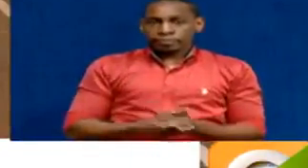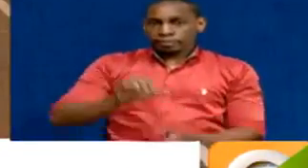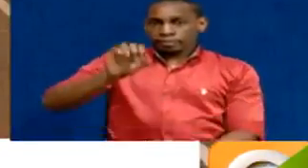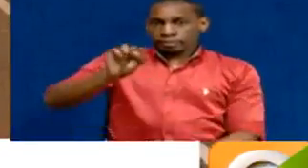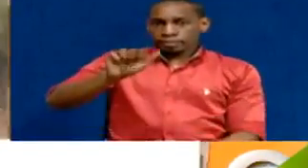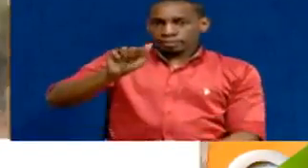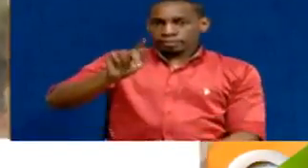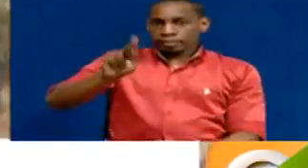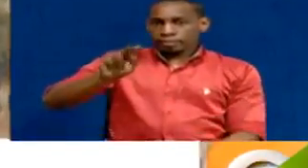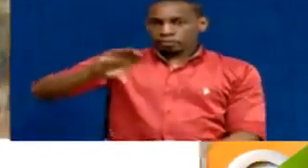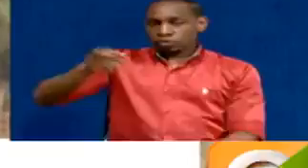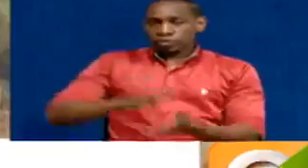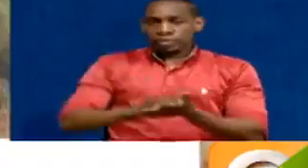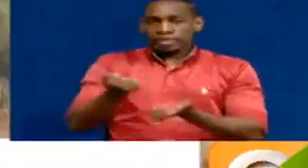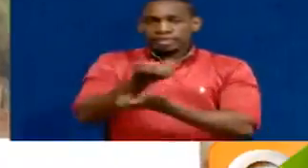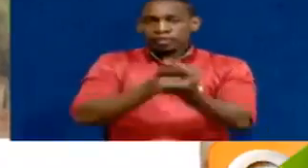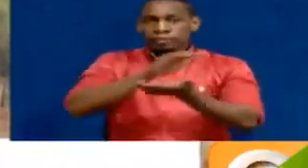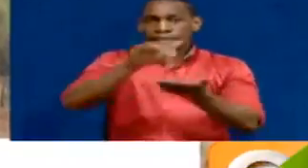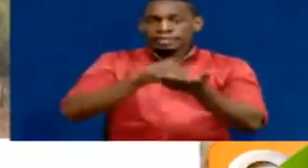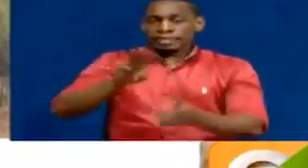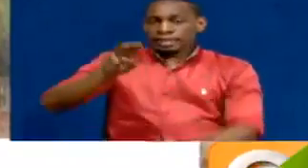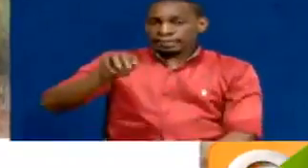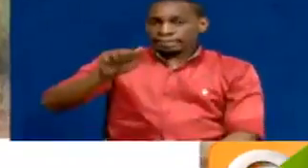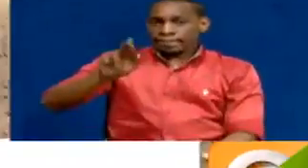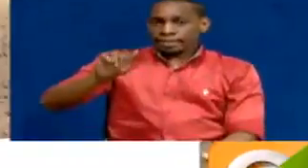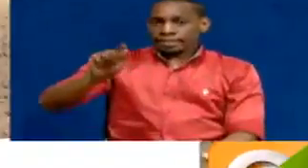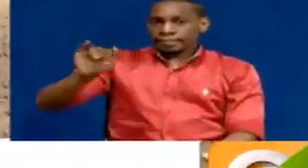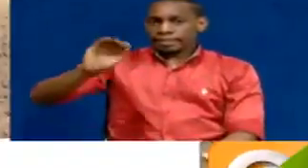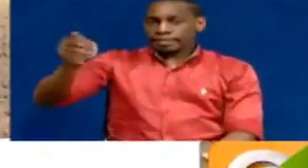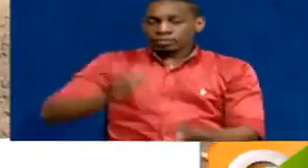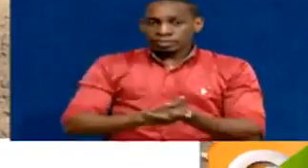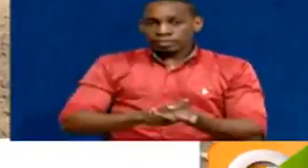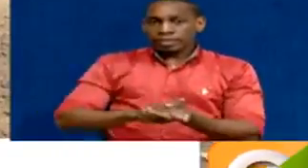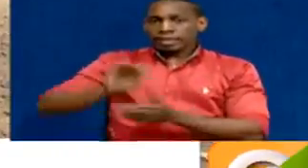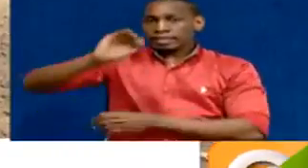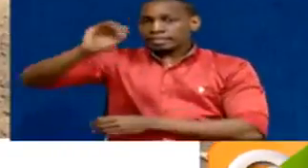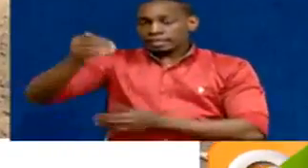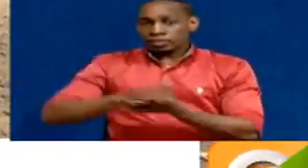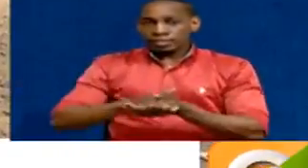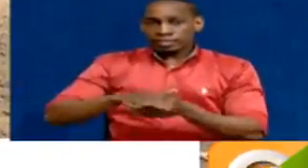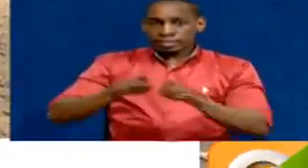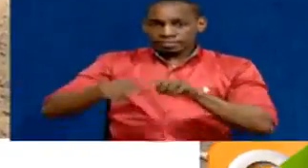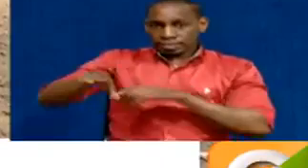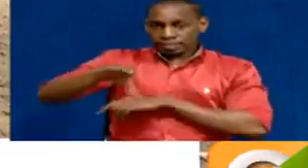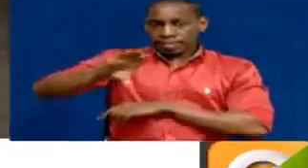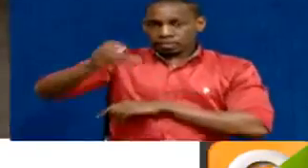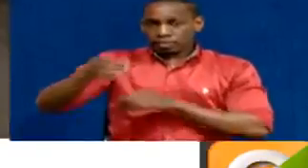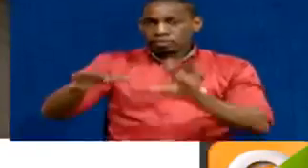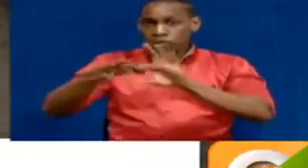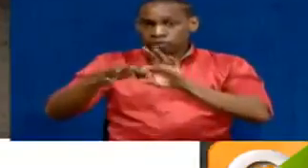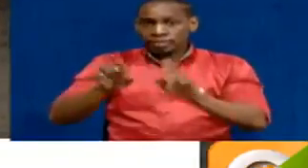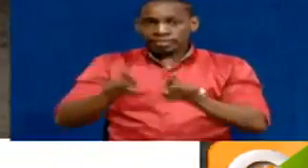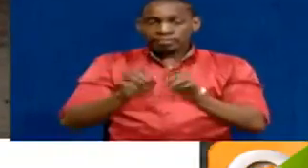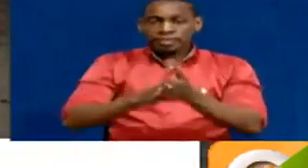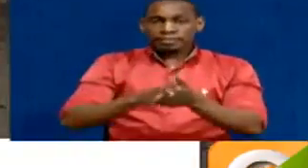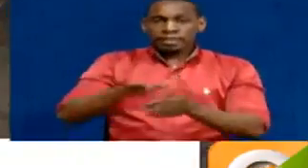Saku constituency is the main economic hub of Marsabit County. Marsabit town is found within this constituency, and